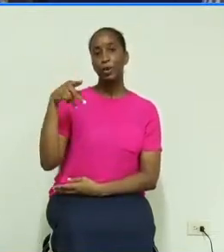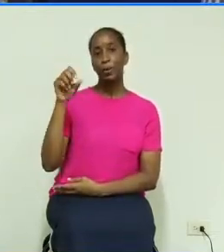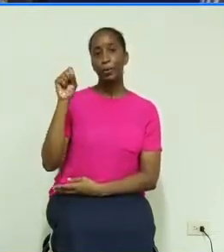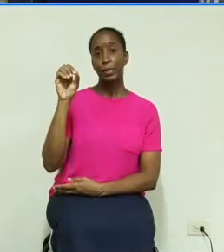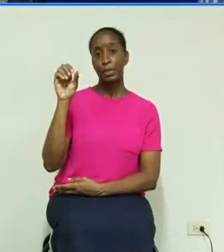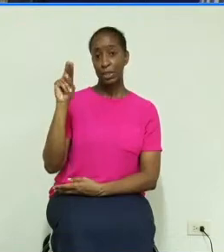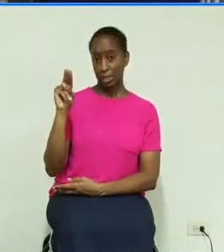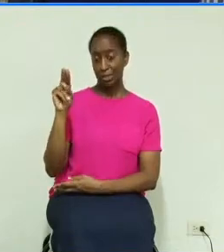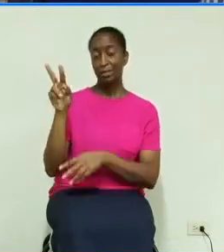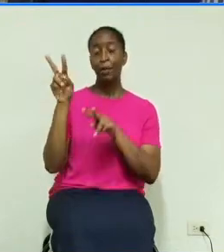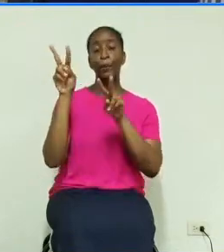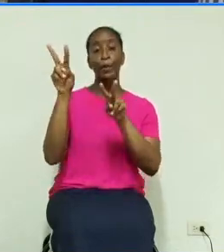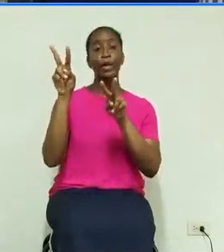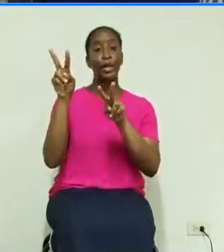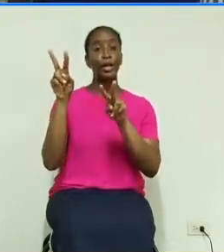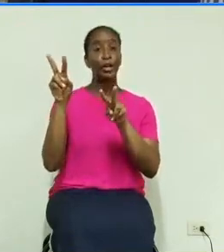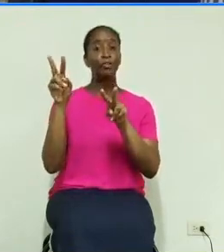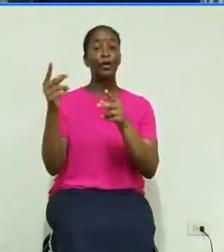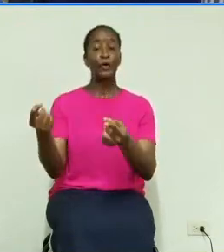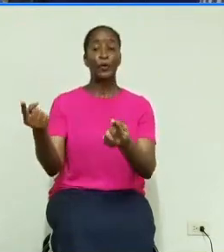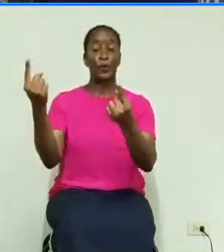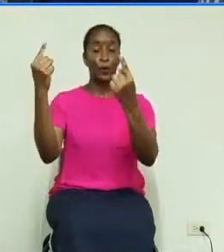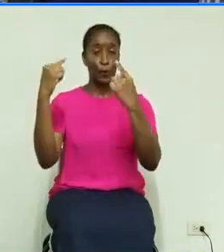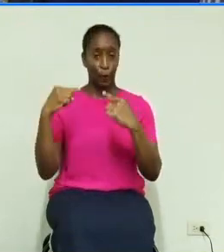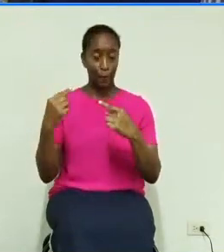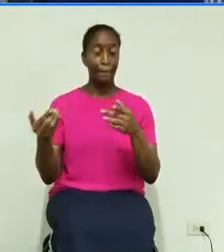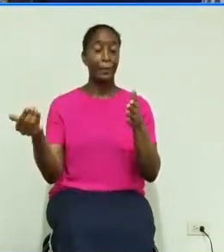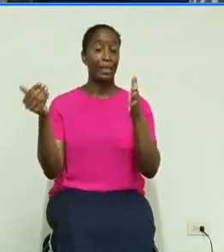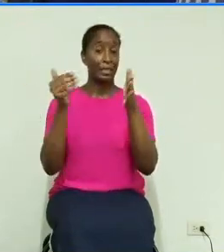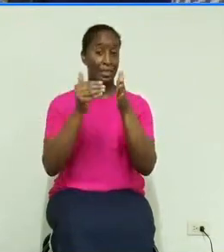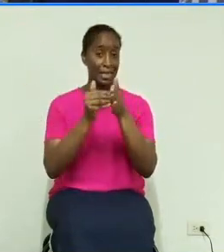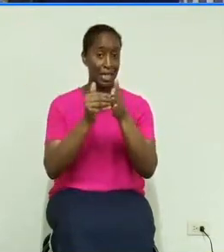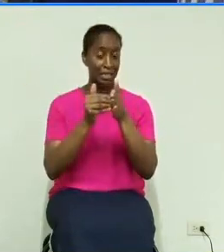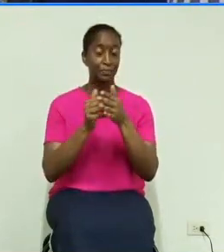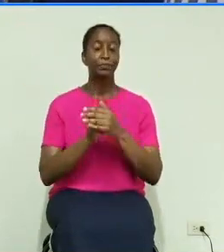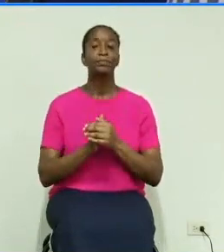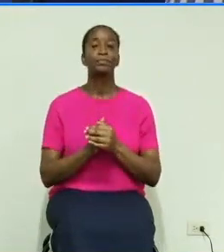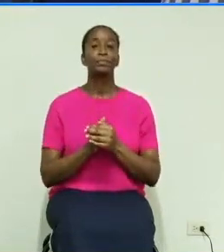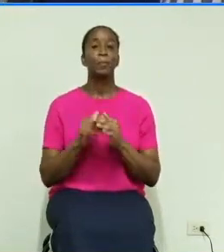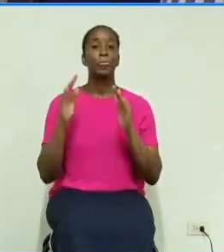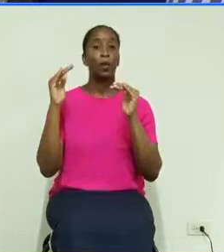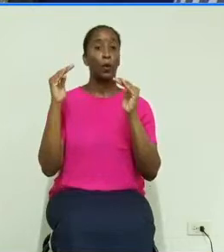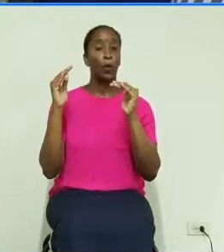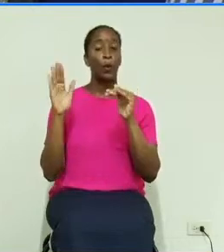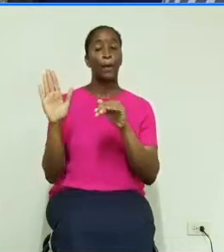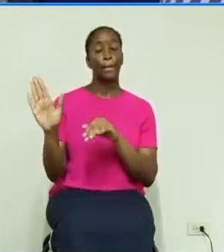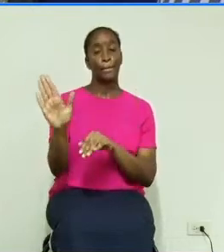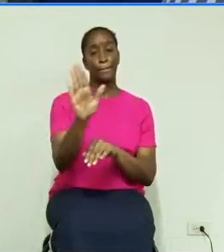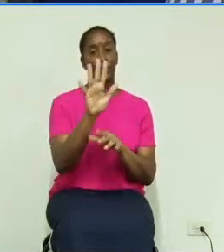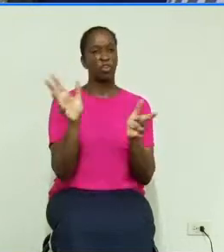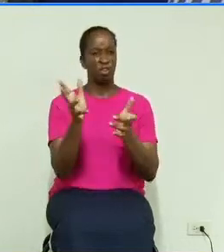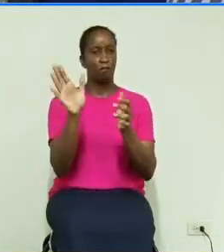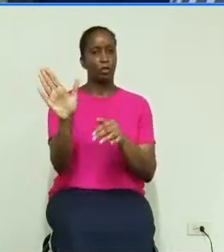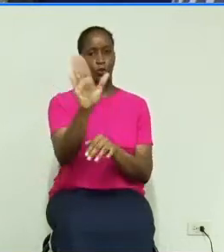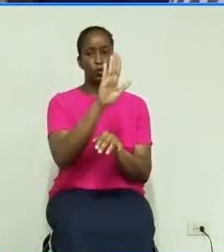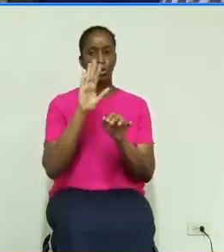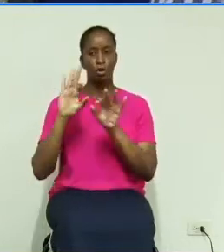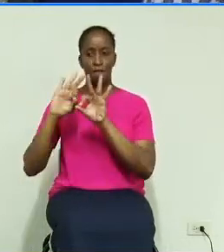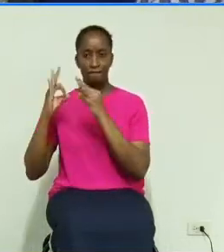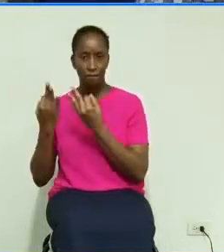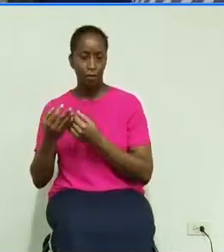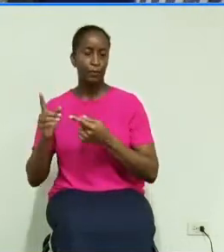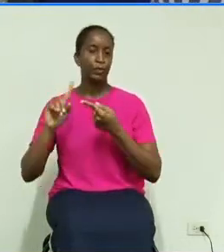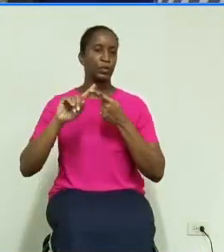virtually, and asking of your friends and colleagues to pay some attention. You can go back and view our previous